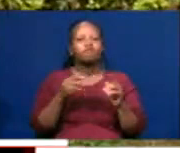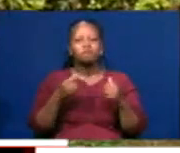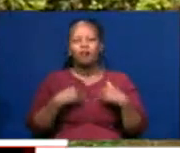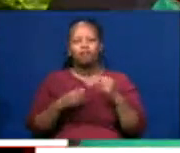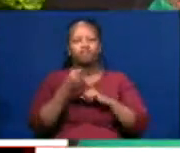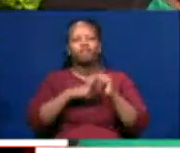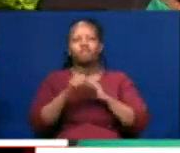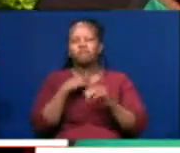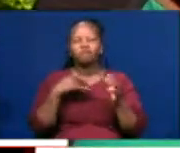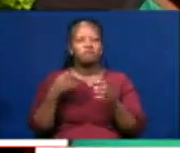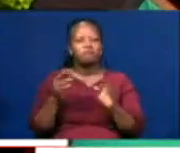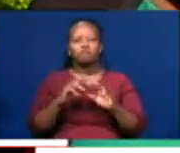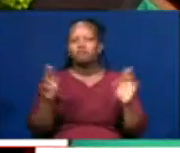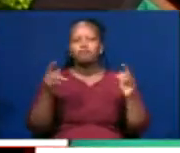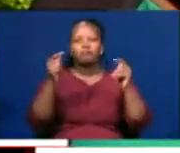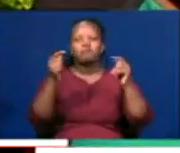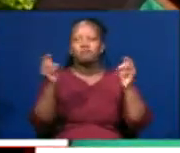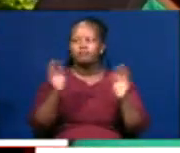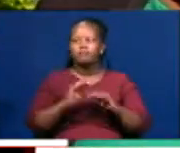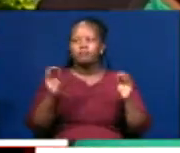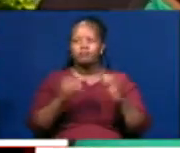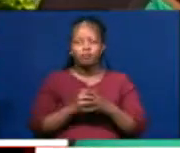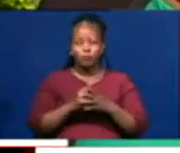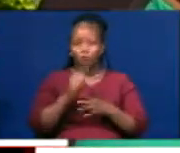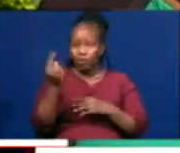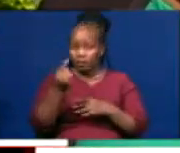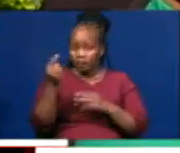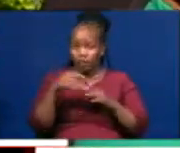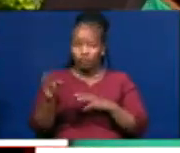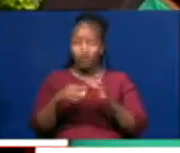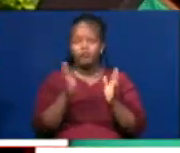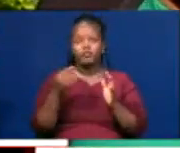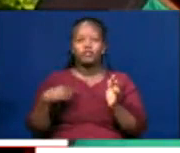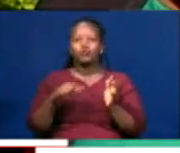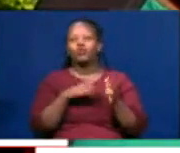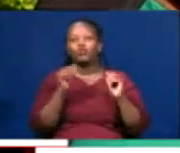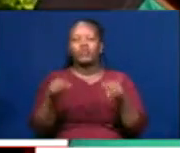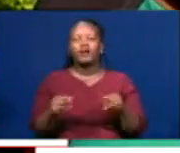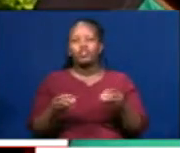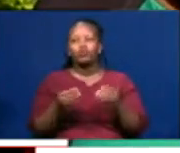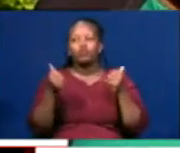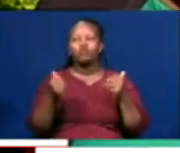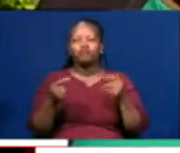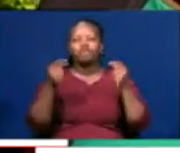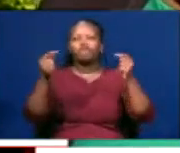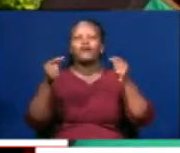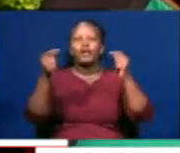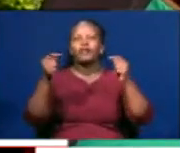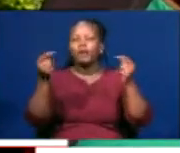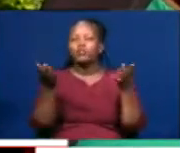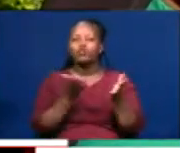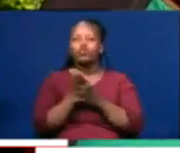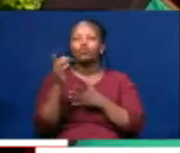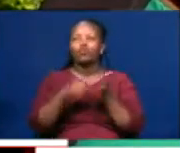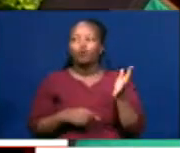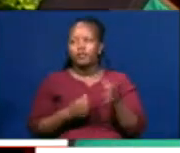for protests. That the only way we can even deal with maandamano is by employing young people.